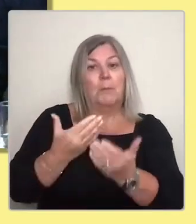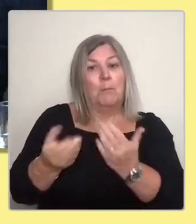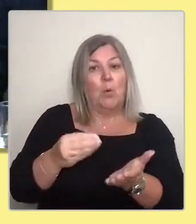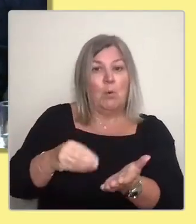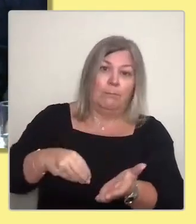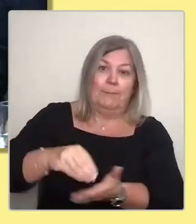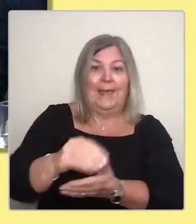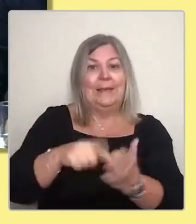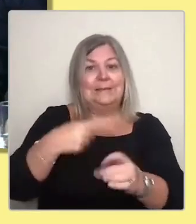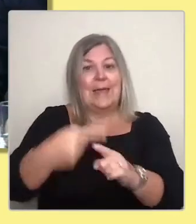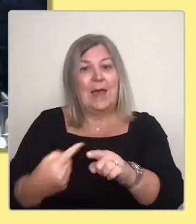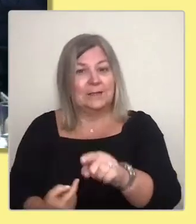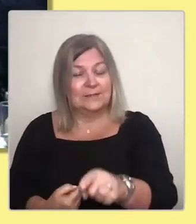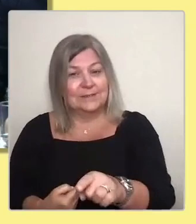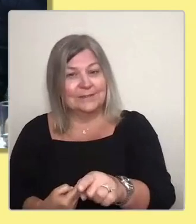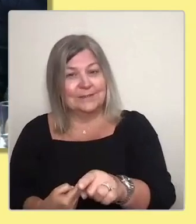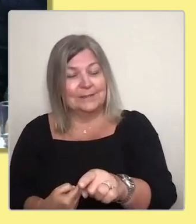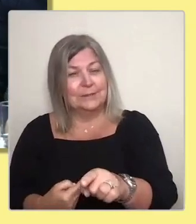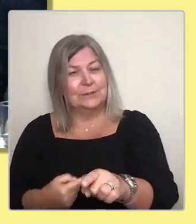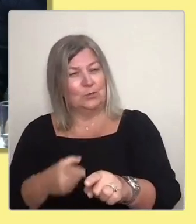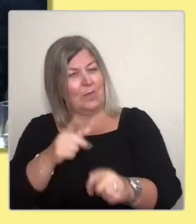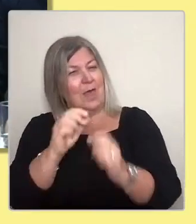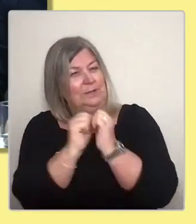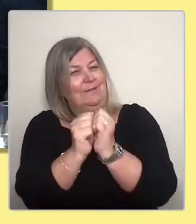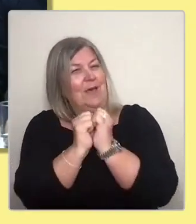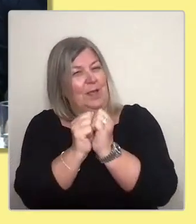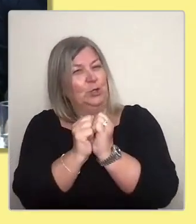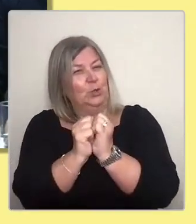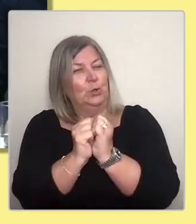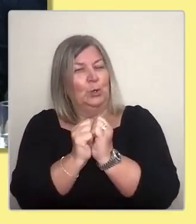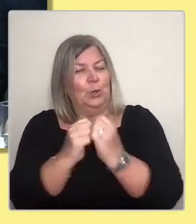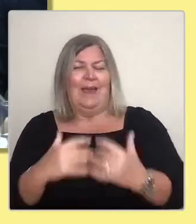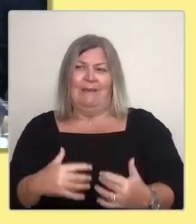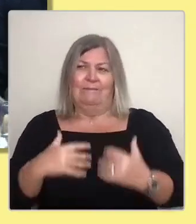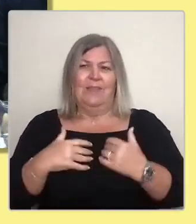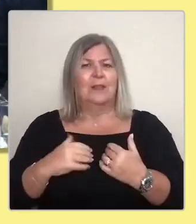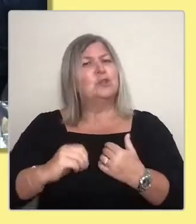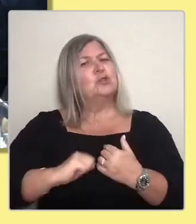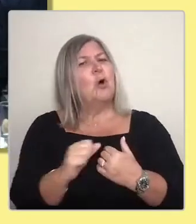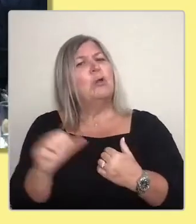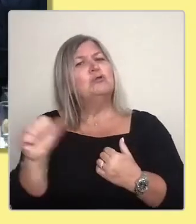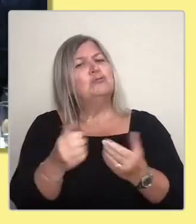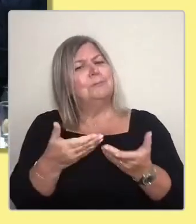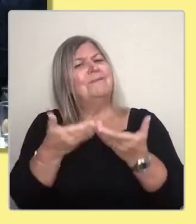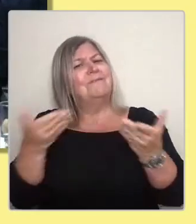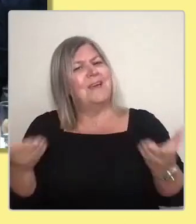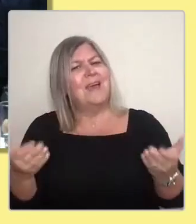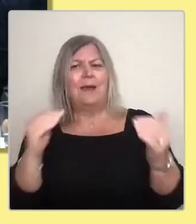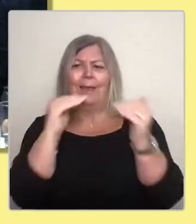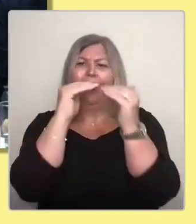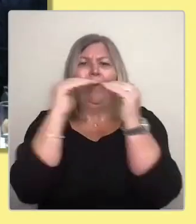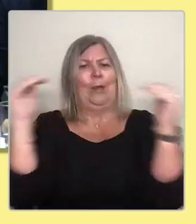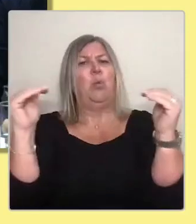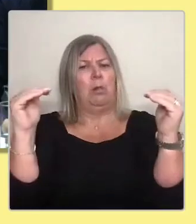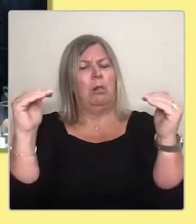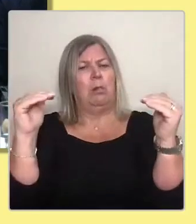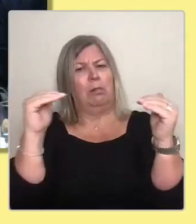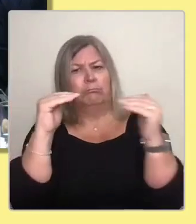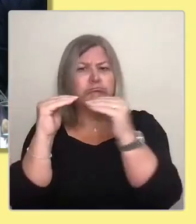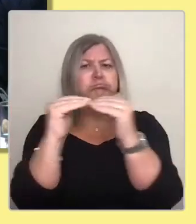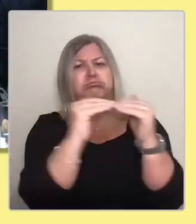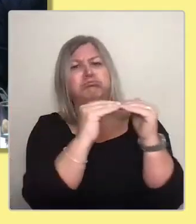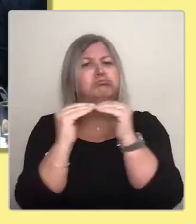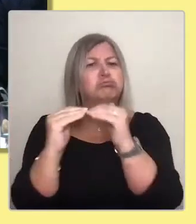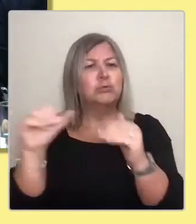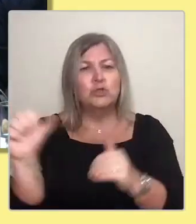the SNP, because I believe that Scotland should be a fairer country, a more equal country. But we can't escape the fact